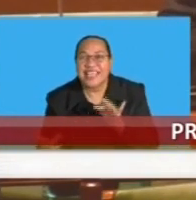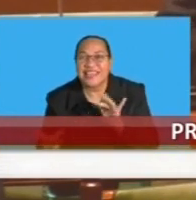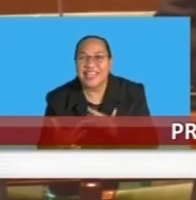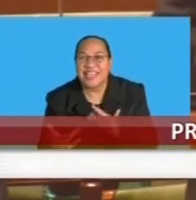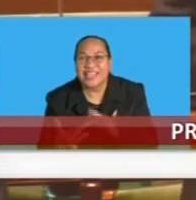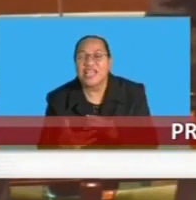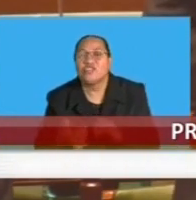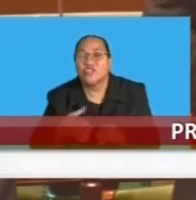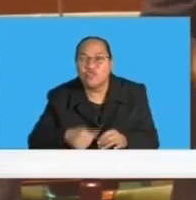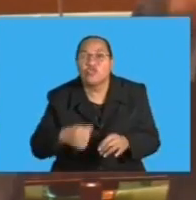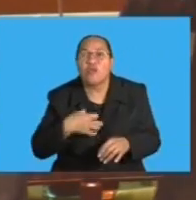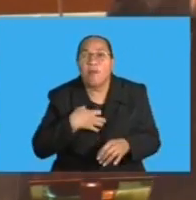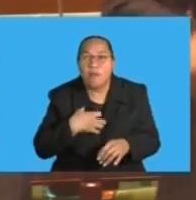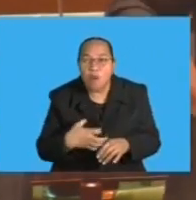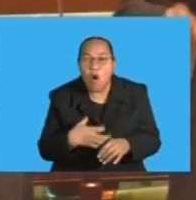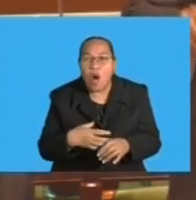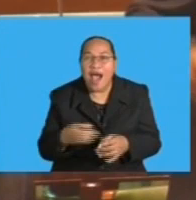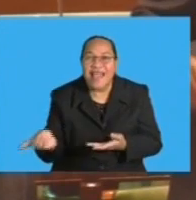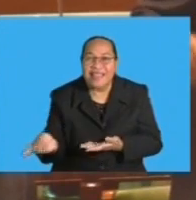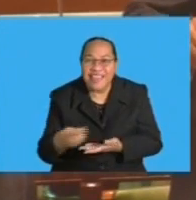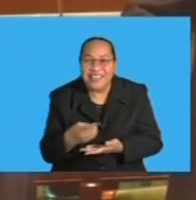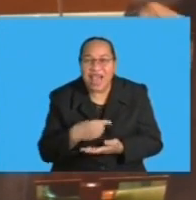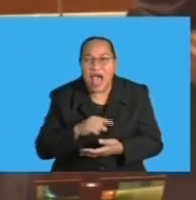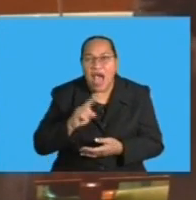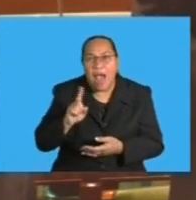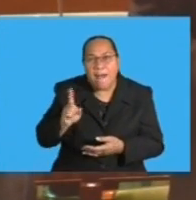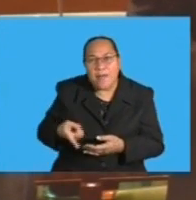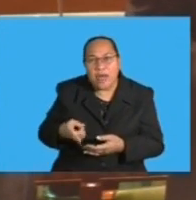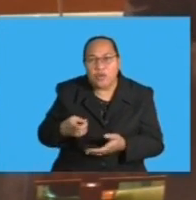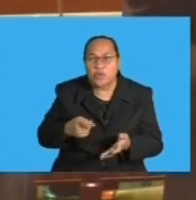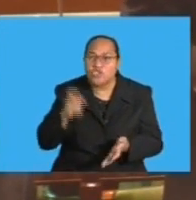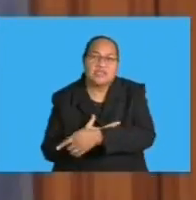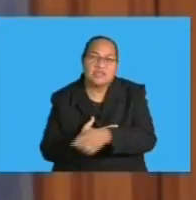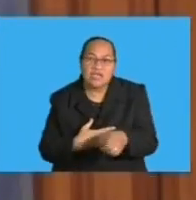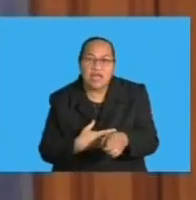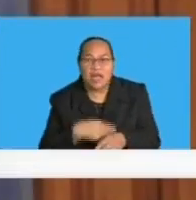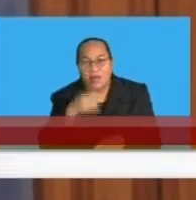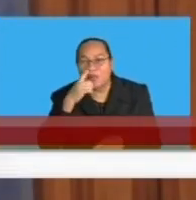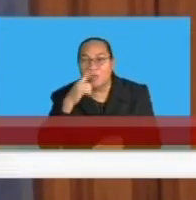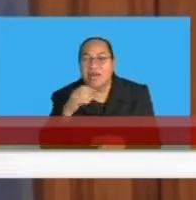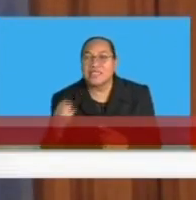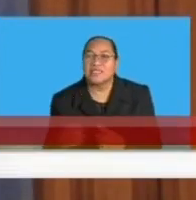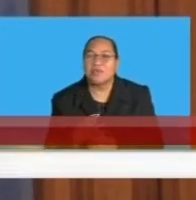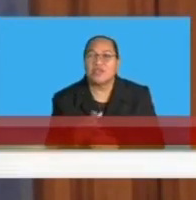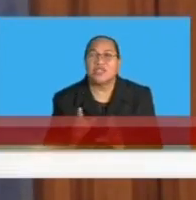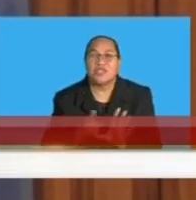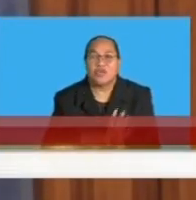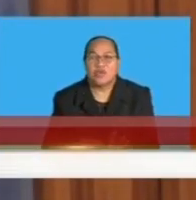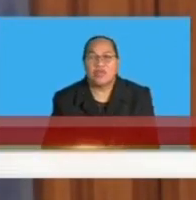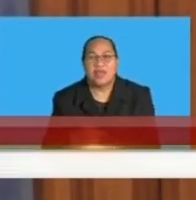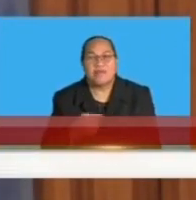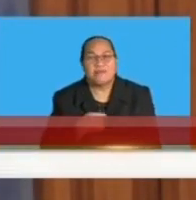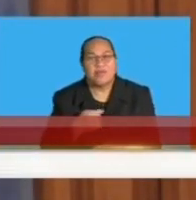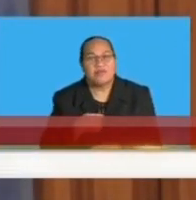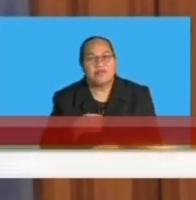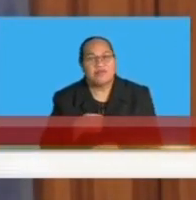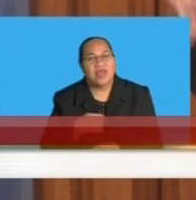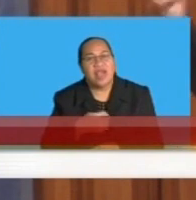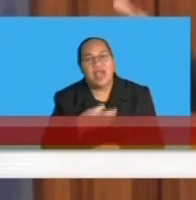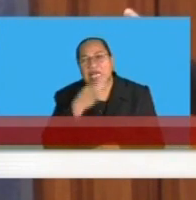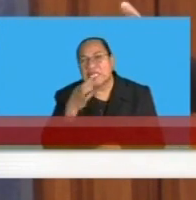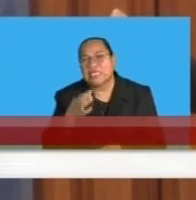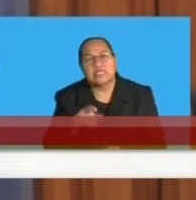more data, yet we are trying to put this levy. I propose that this bill not be